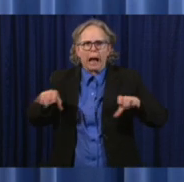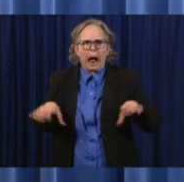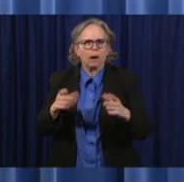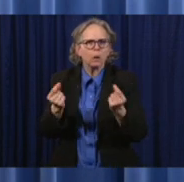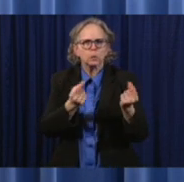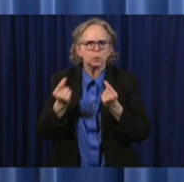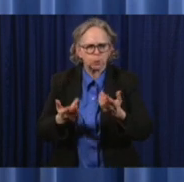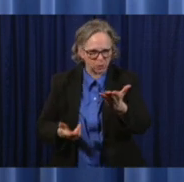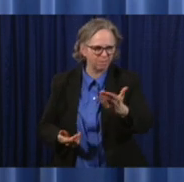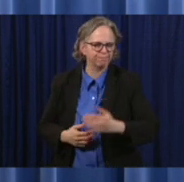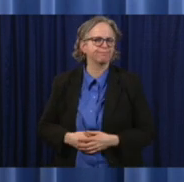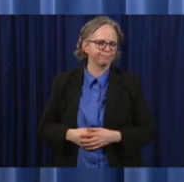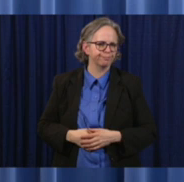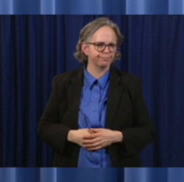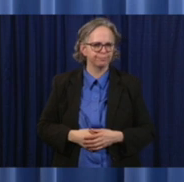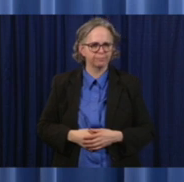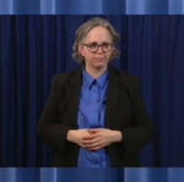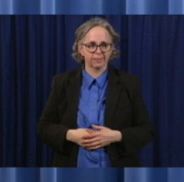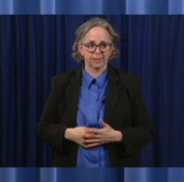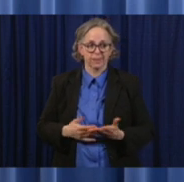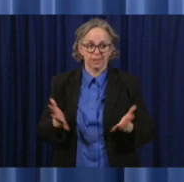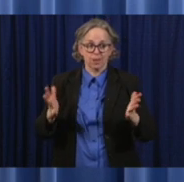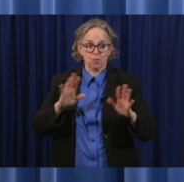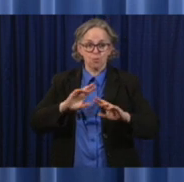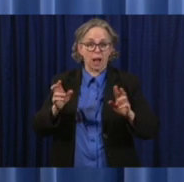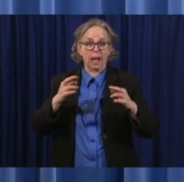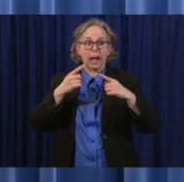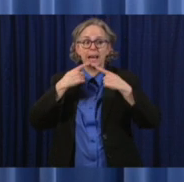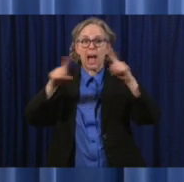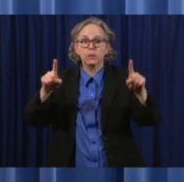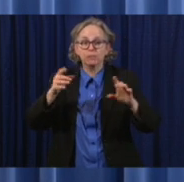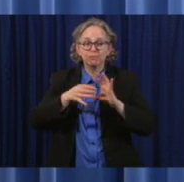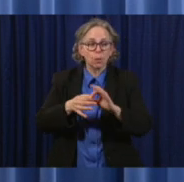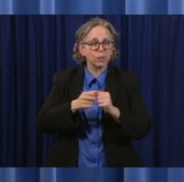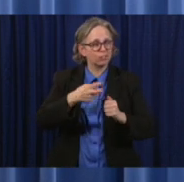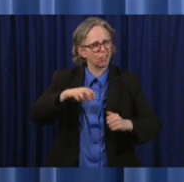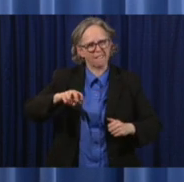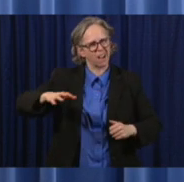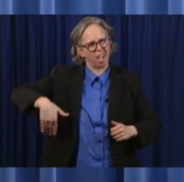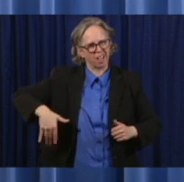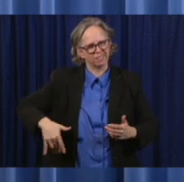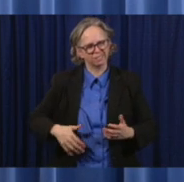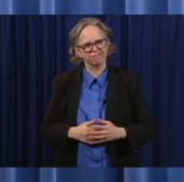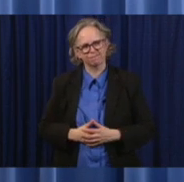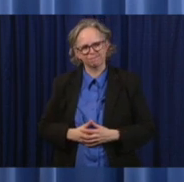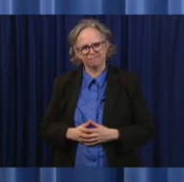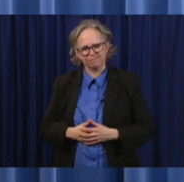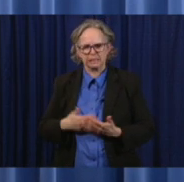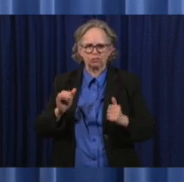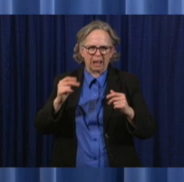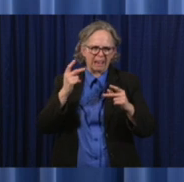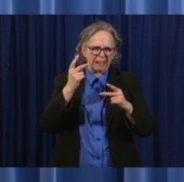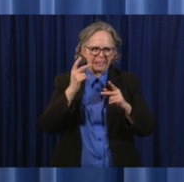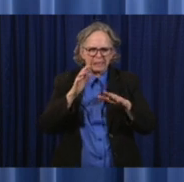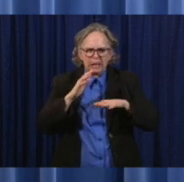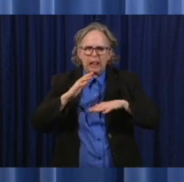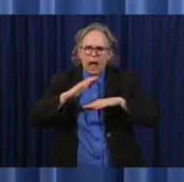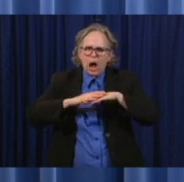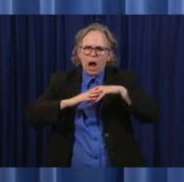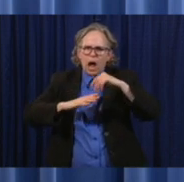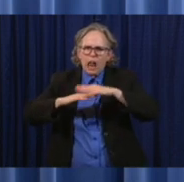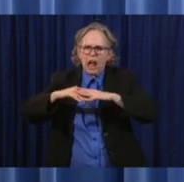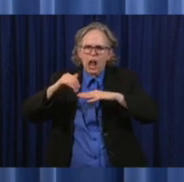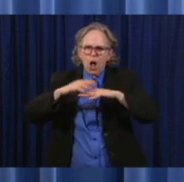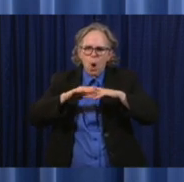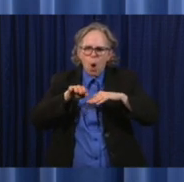We're not ready to make any announcement in regard to travel. We've done this, we're trying to layer this out, and